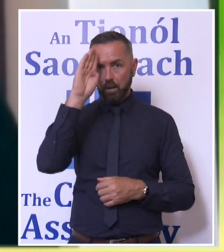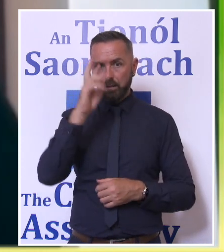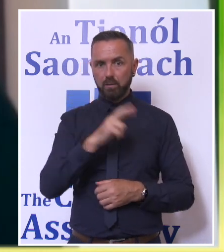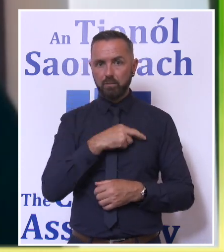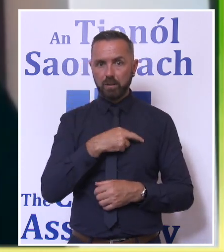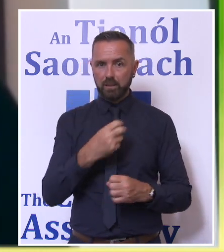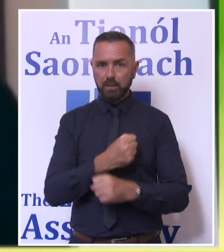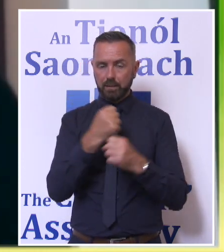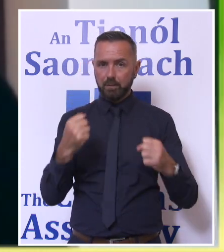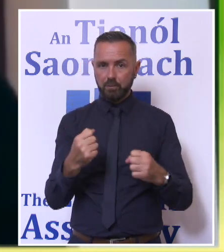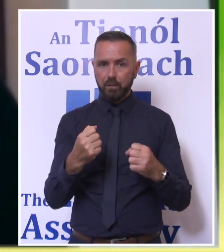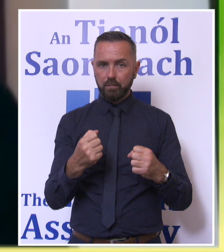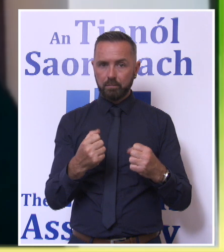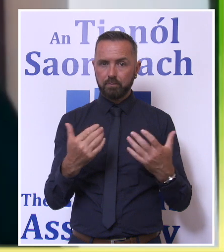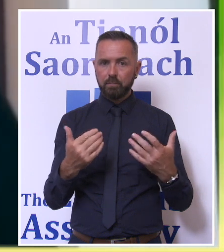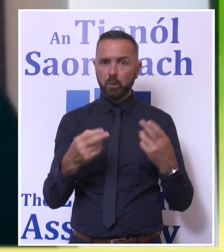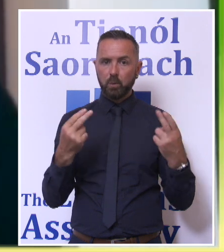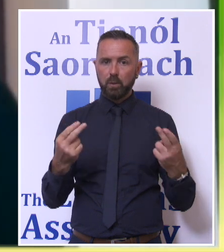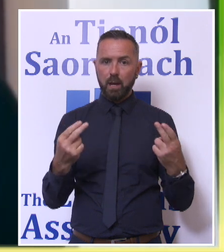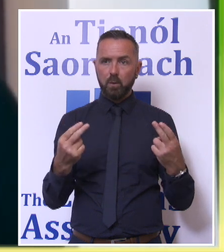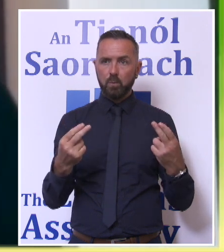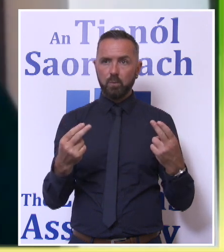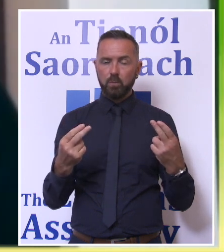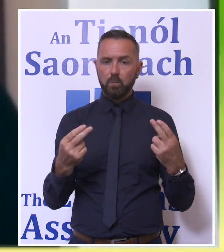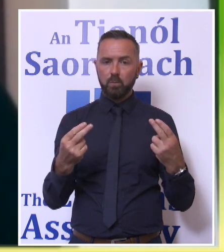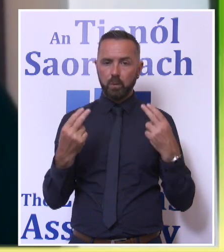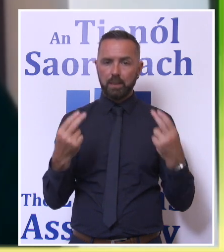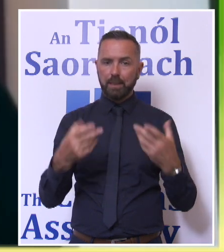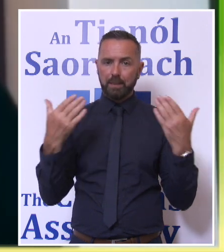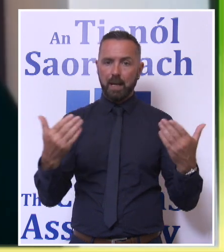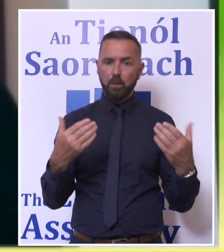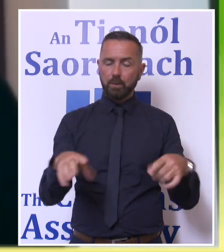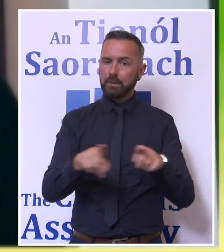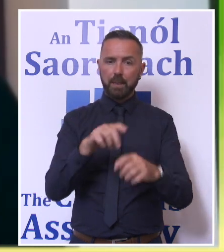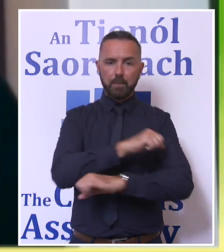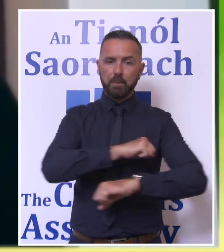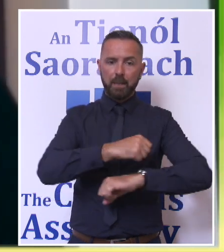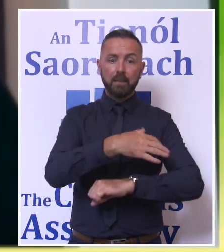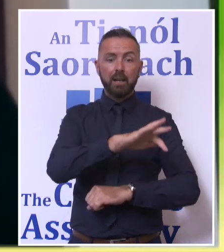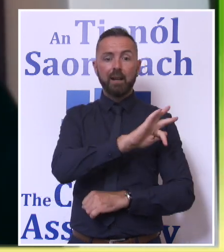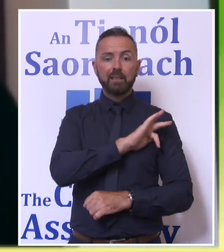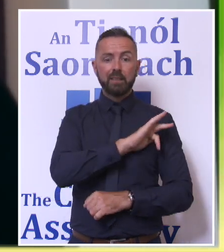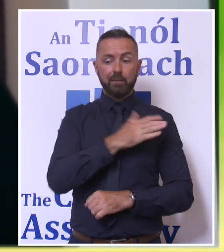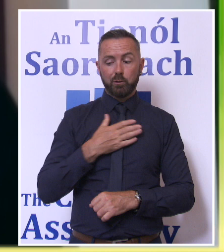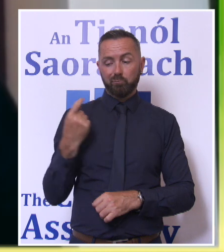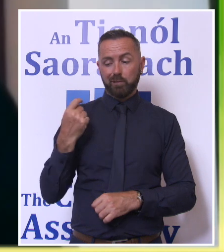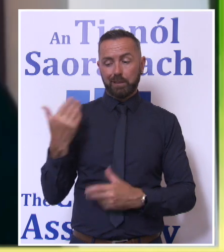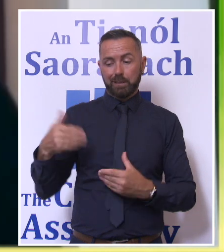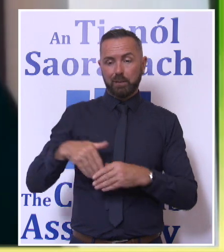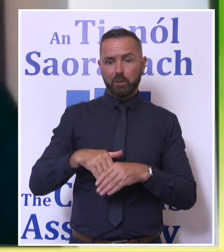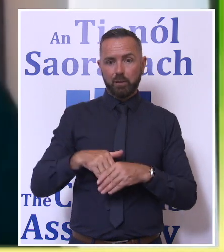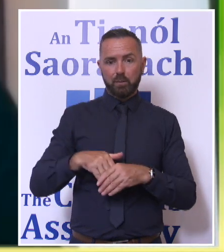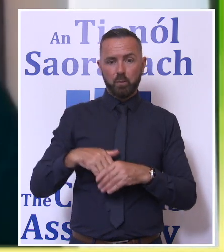think, right now to, you know, to come into that same space. We've only just got there. We left it too long. But I think, you